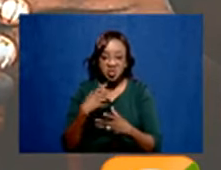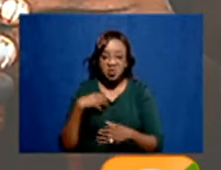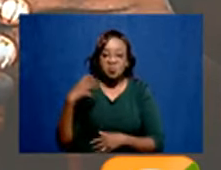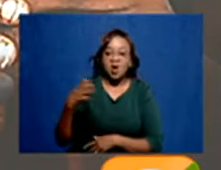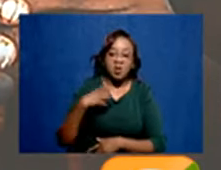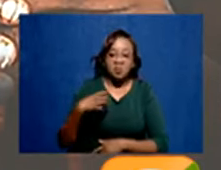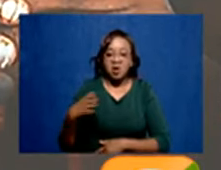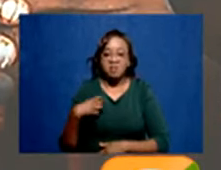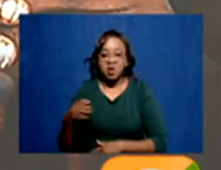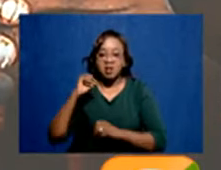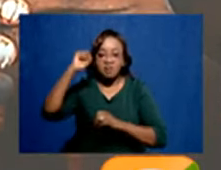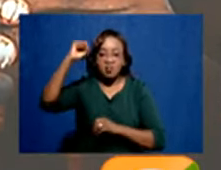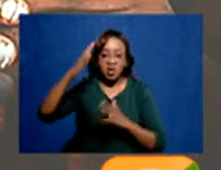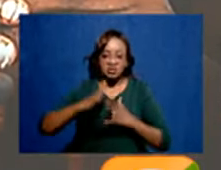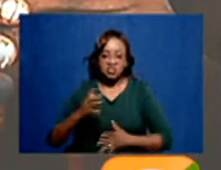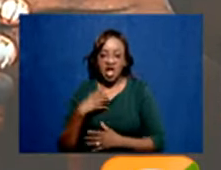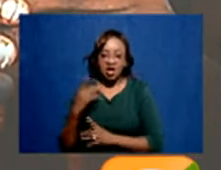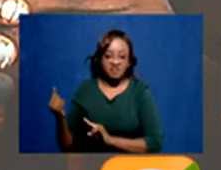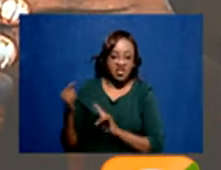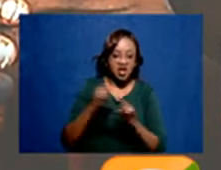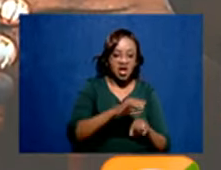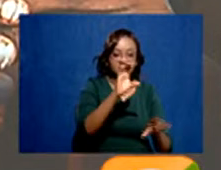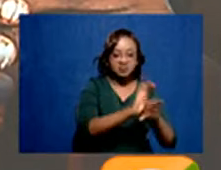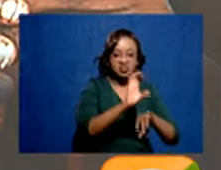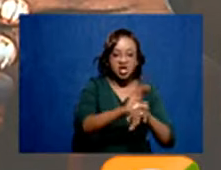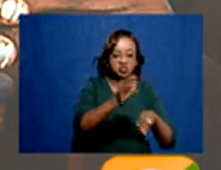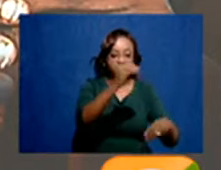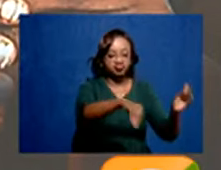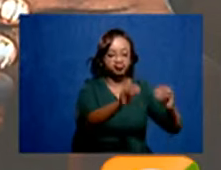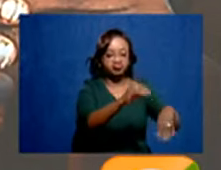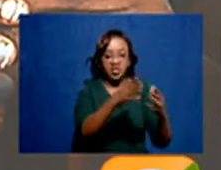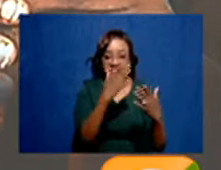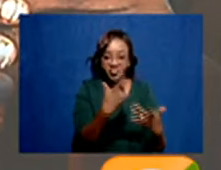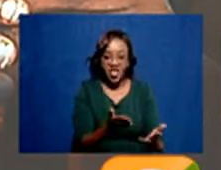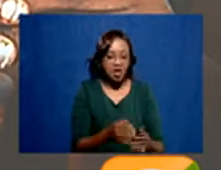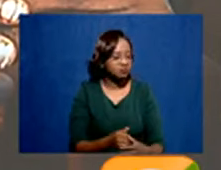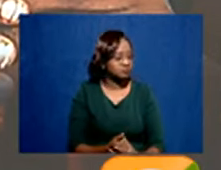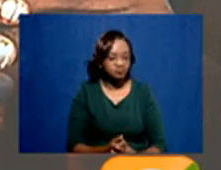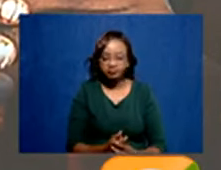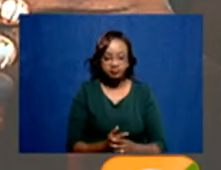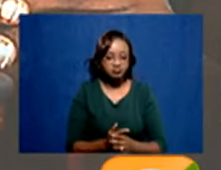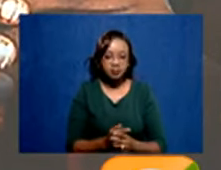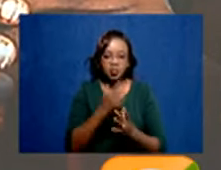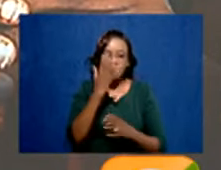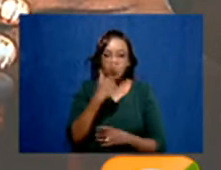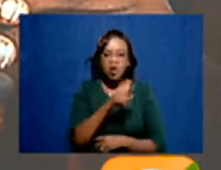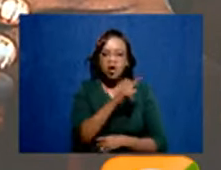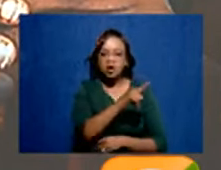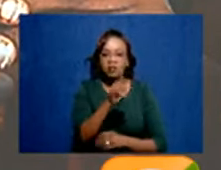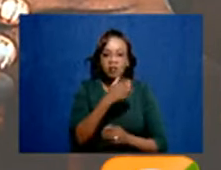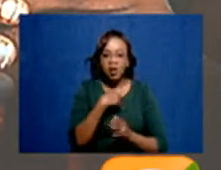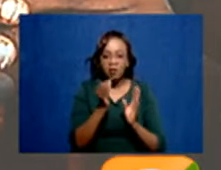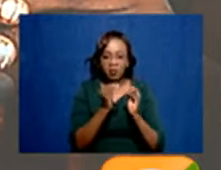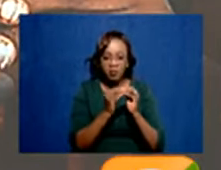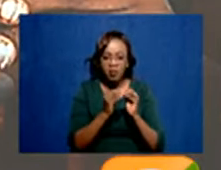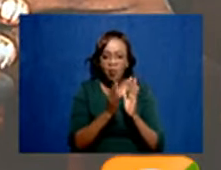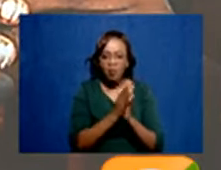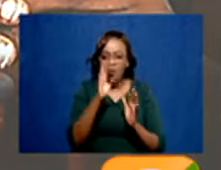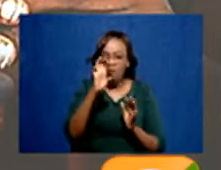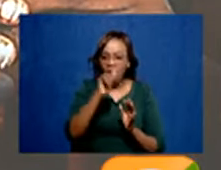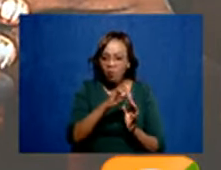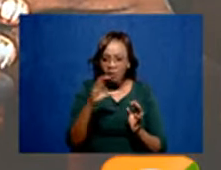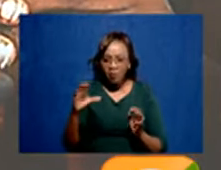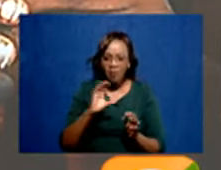from politicians and other congregants. Sapit spoke hours after religious leaders held a consultative meeting with the Ethics and